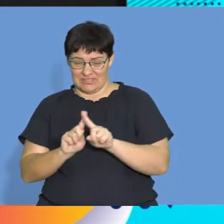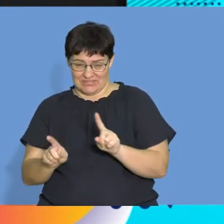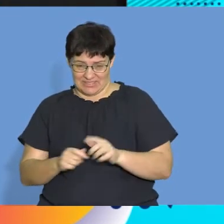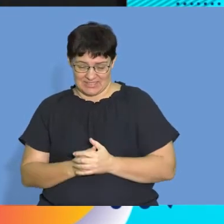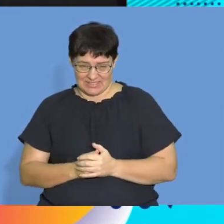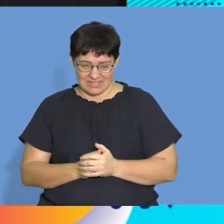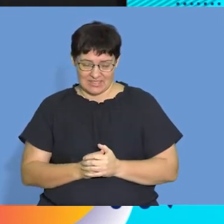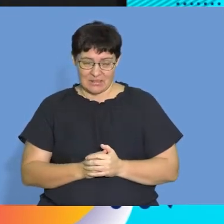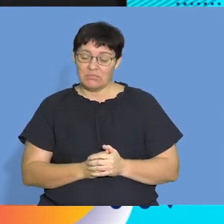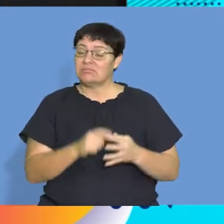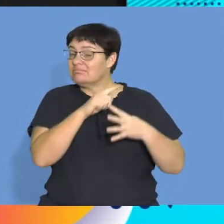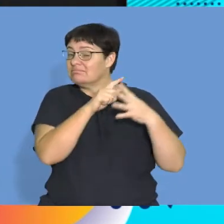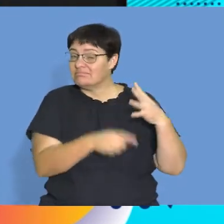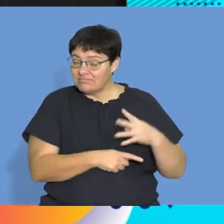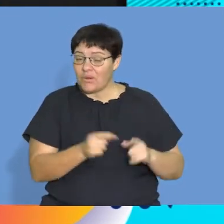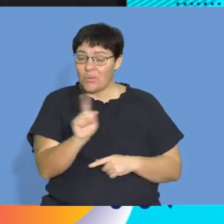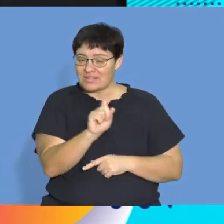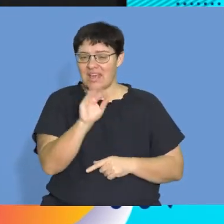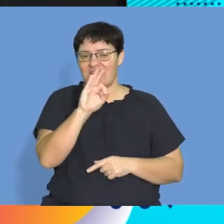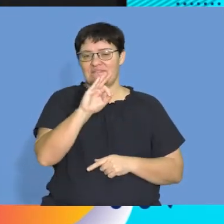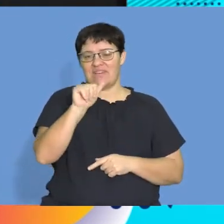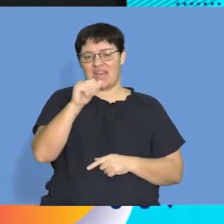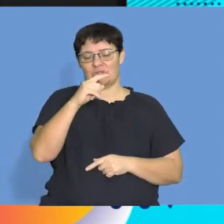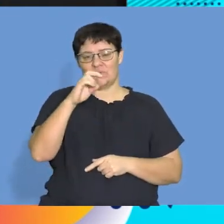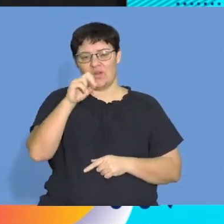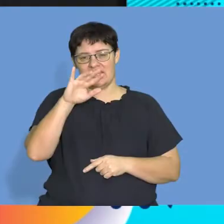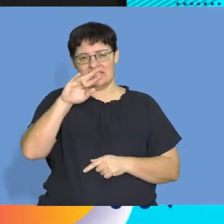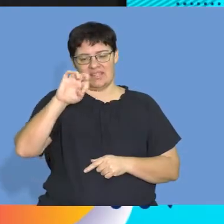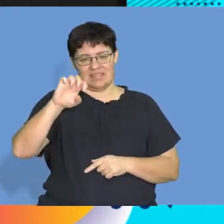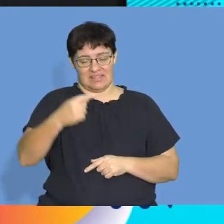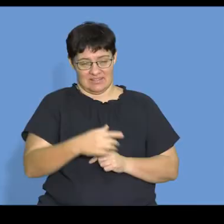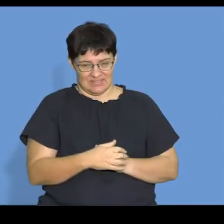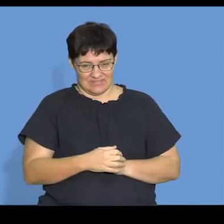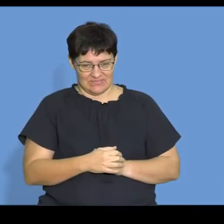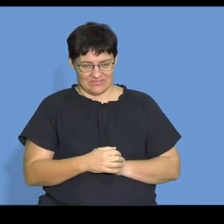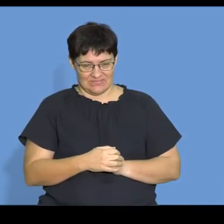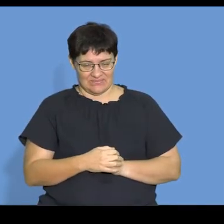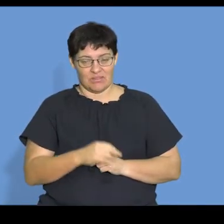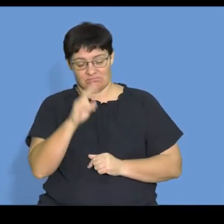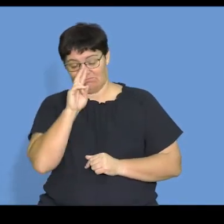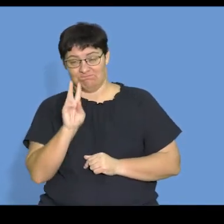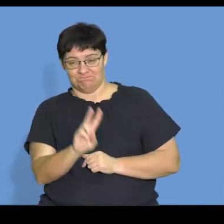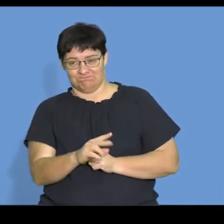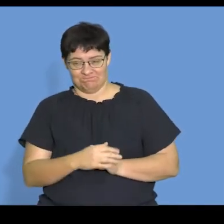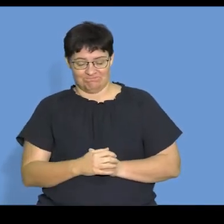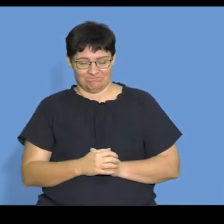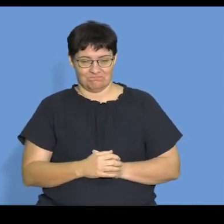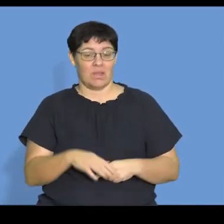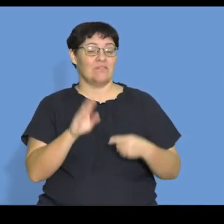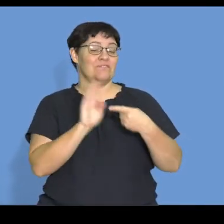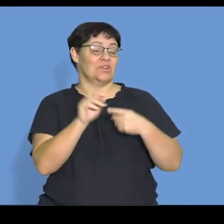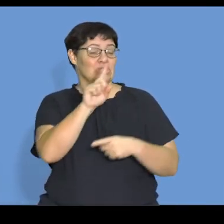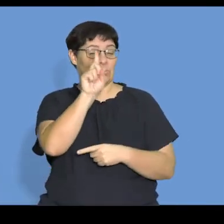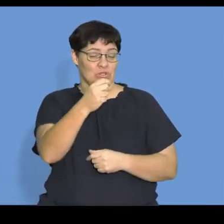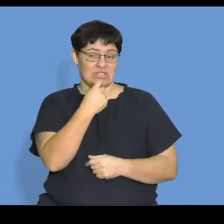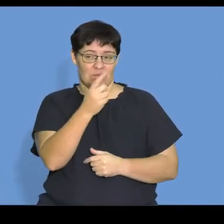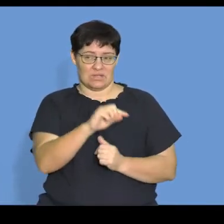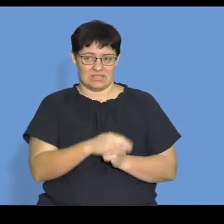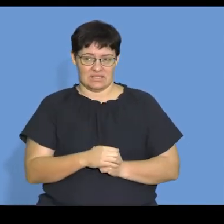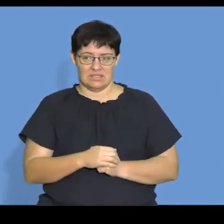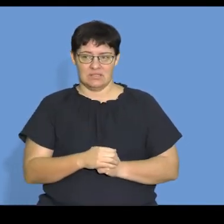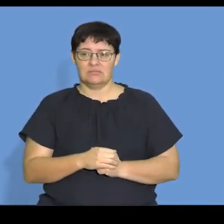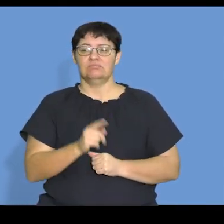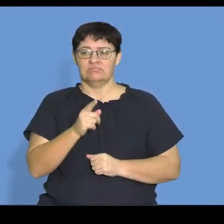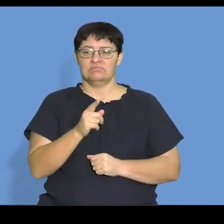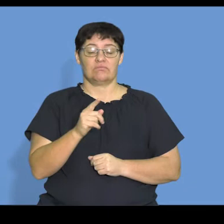are all about factorizing. So let's just look at them. Now, the very first question says